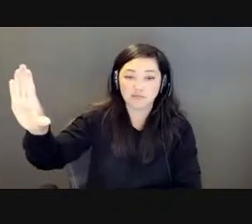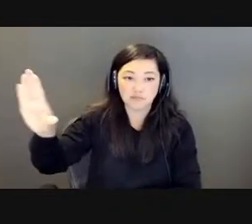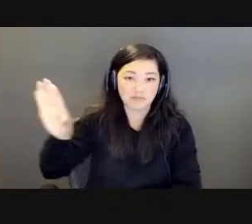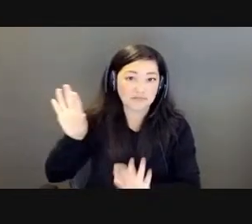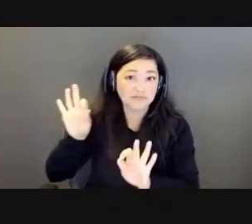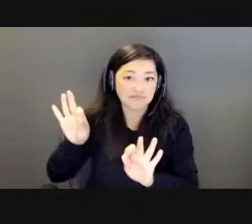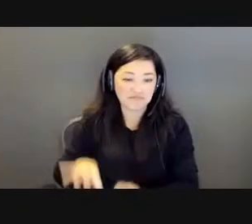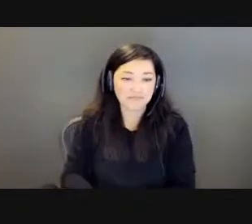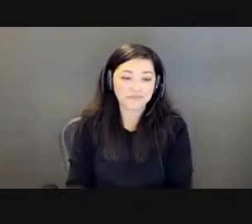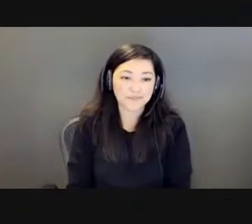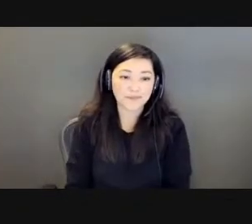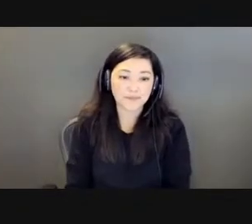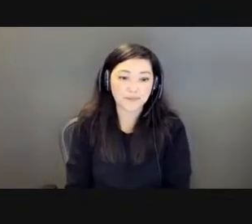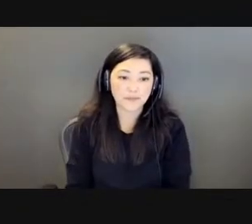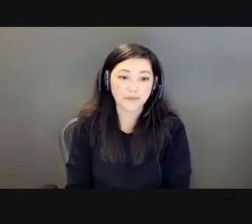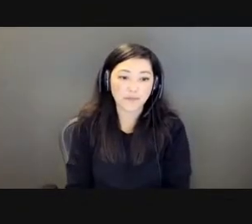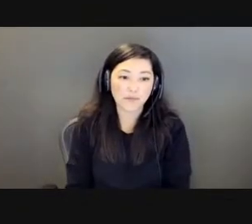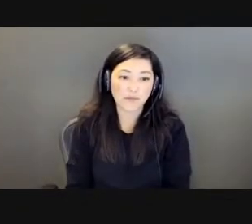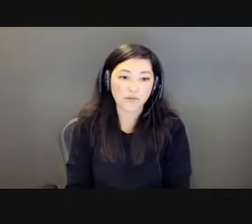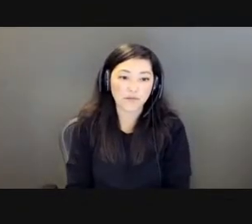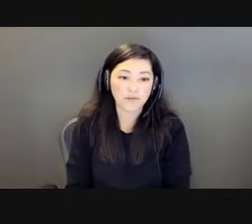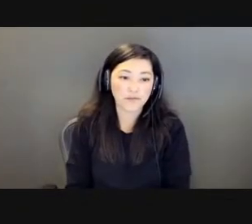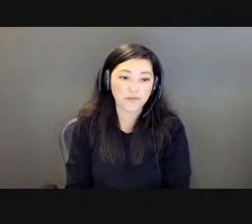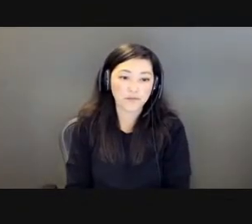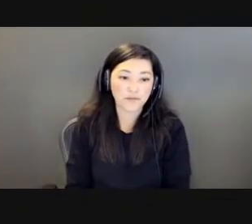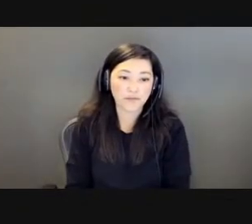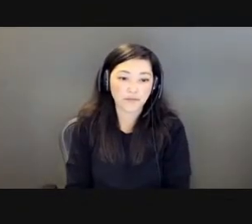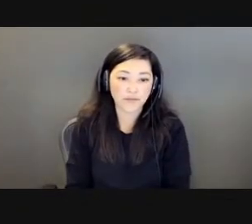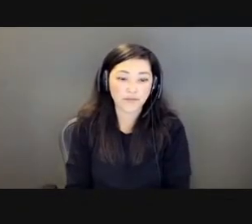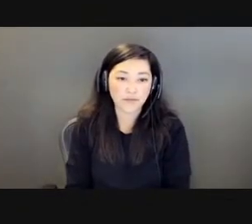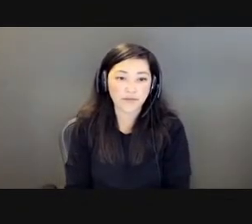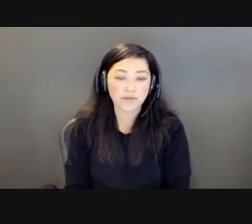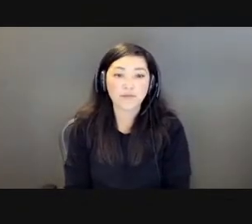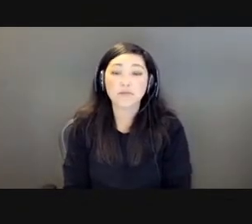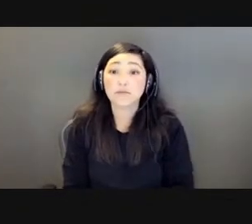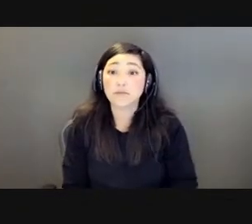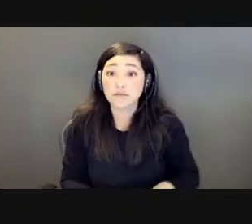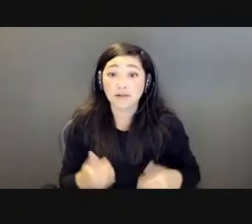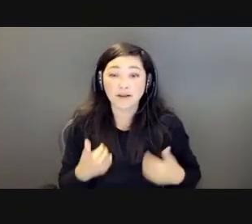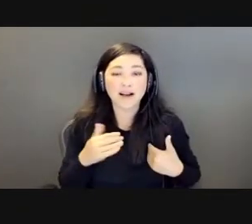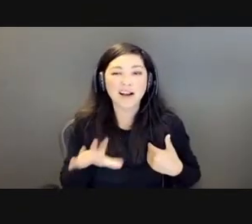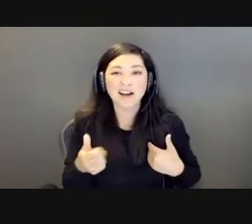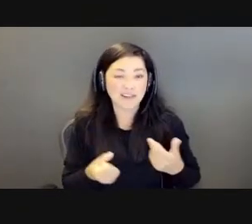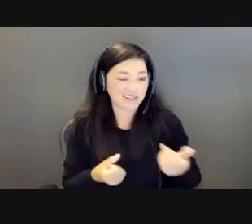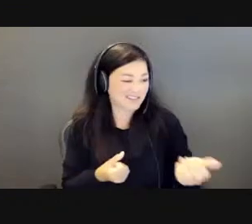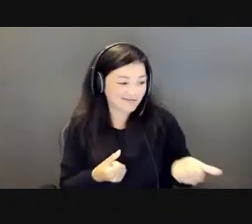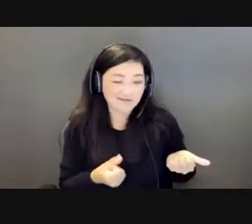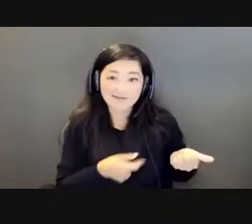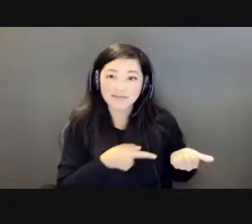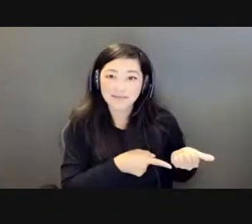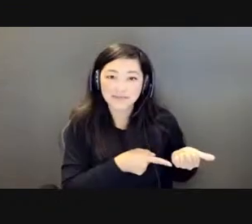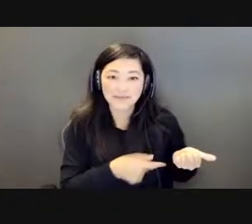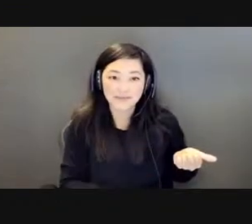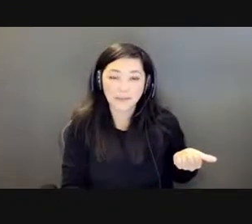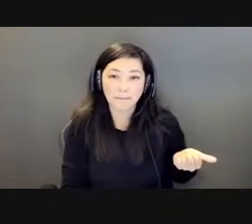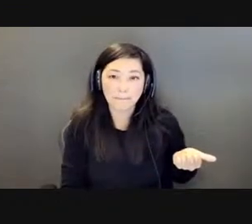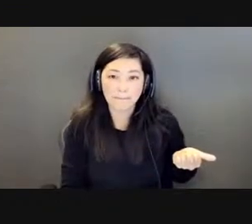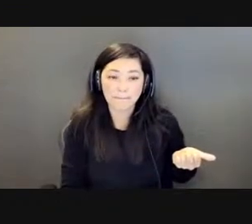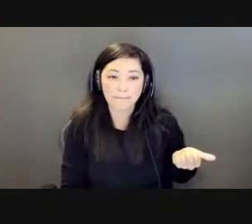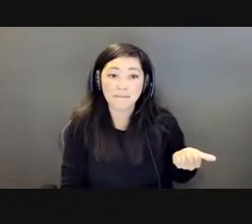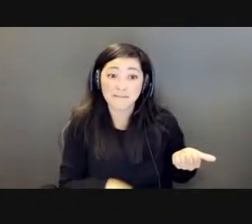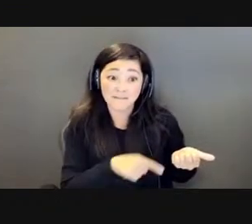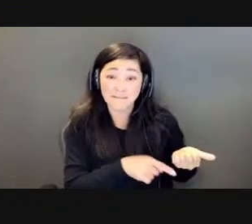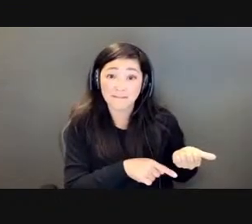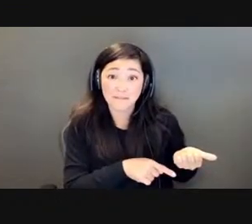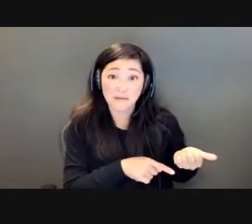to close the cabinet. Now I am pointing at some of the drawers under the countertop, and one of the